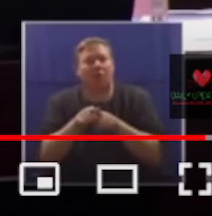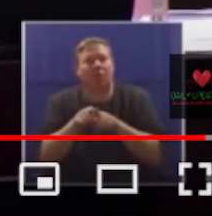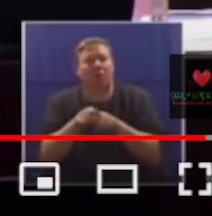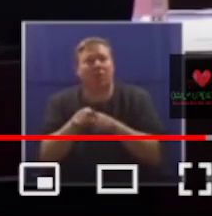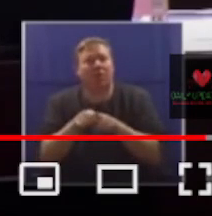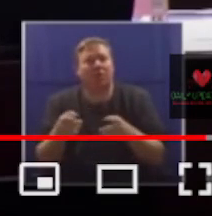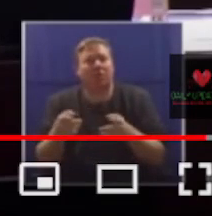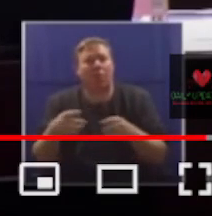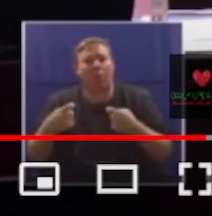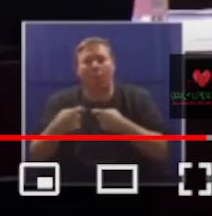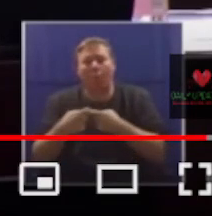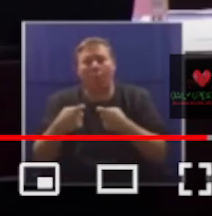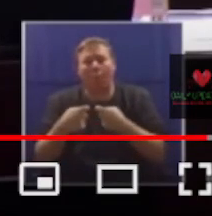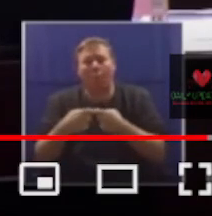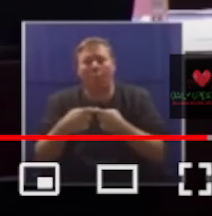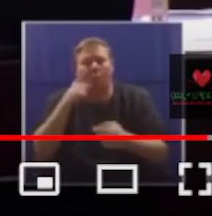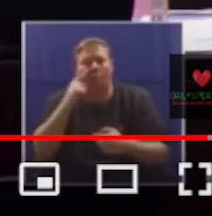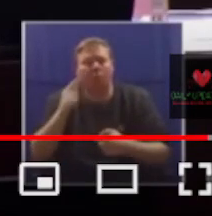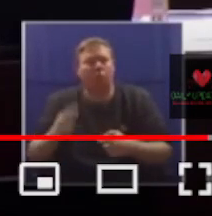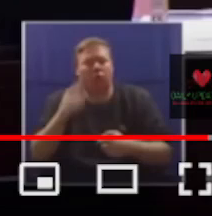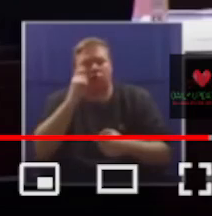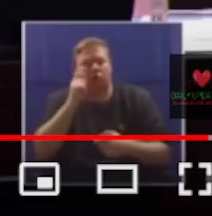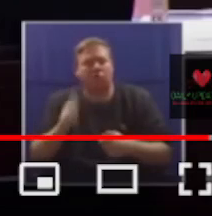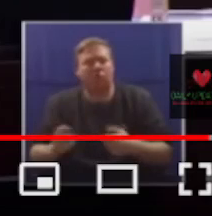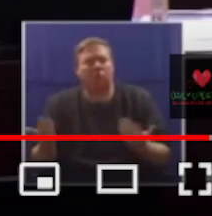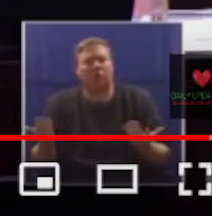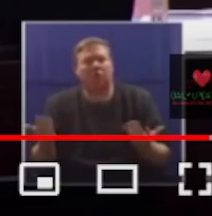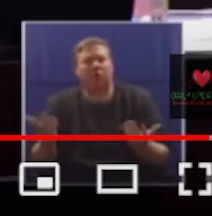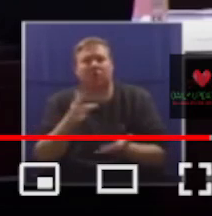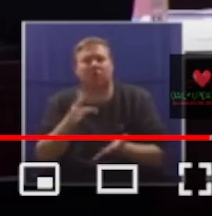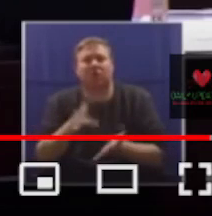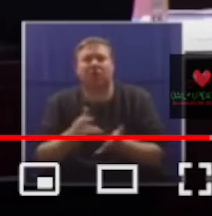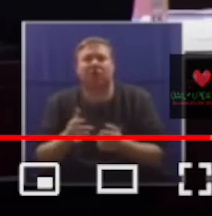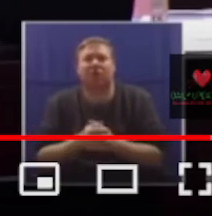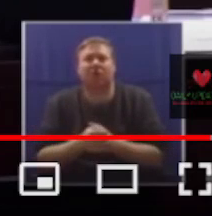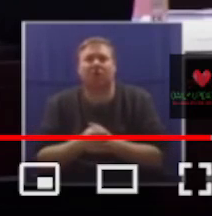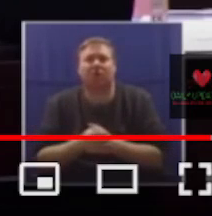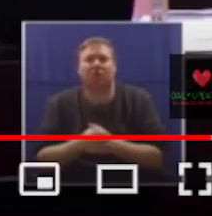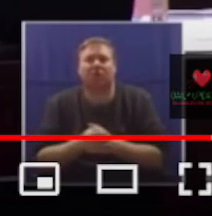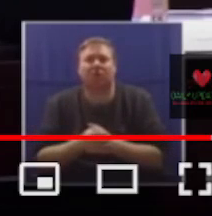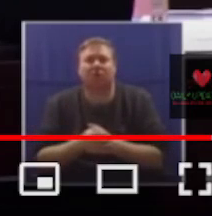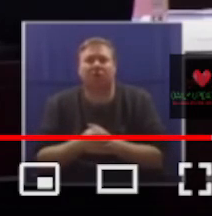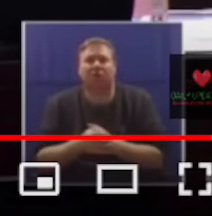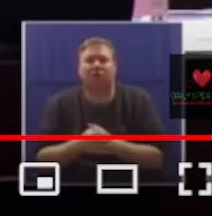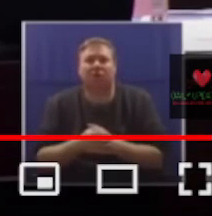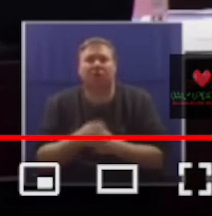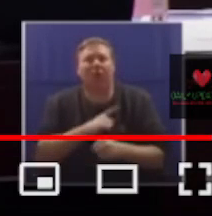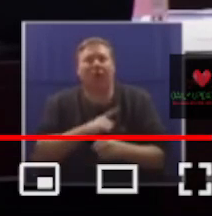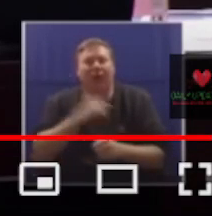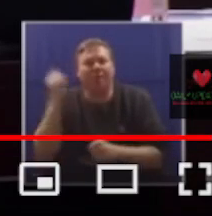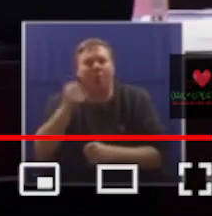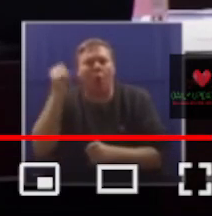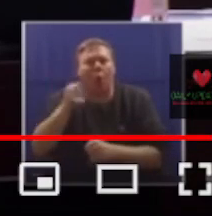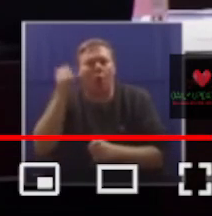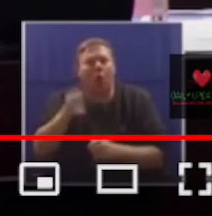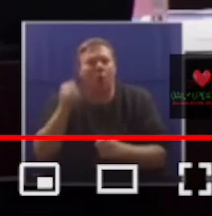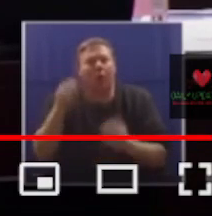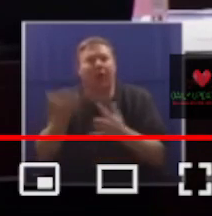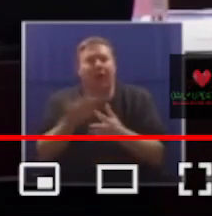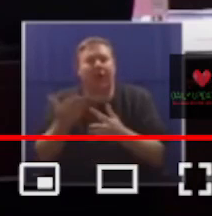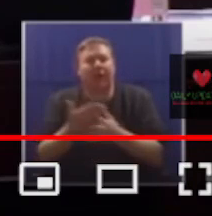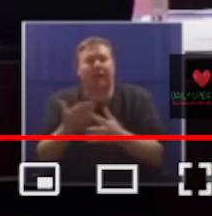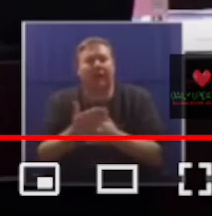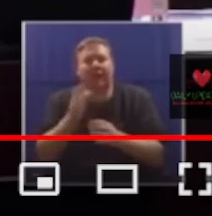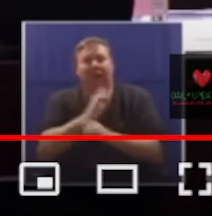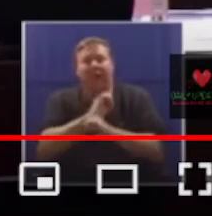necessary intervention in the Ukraine and Russia situation because of the murder cases without a